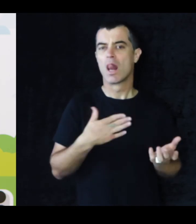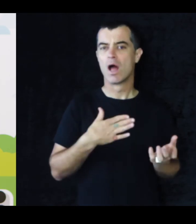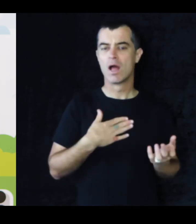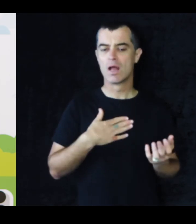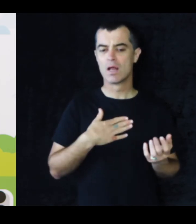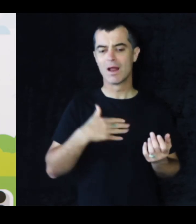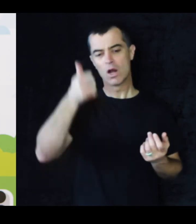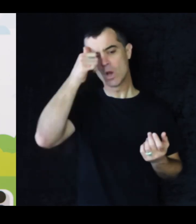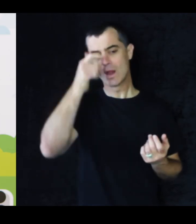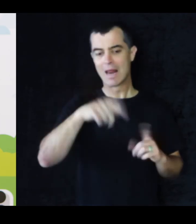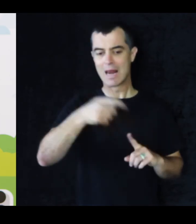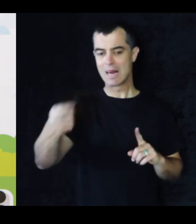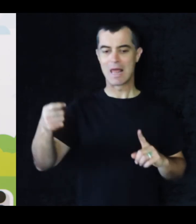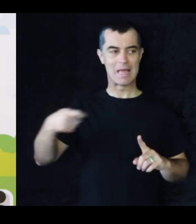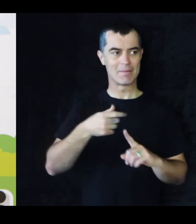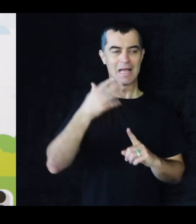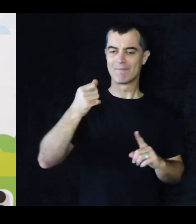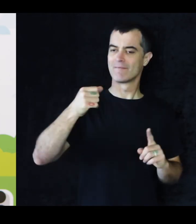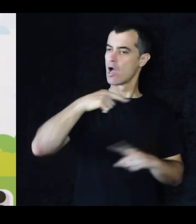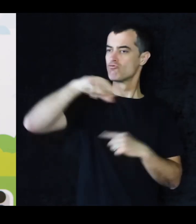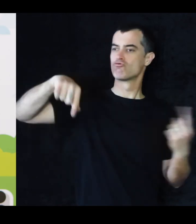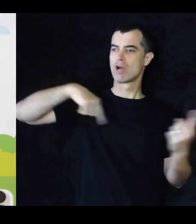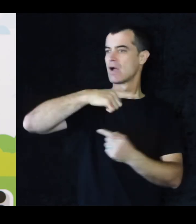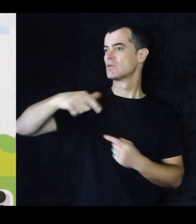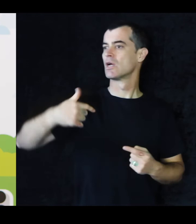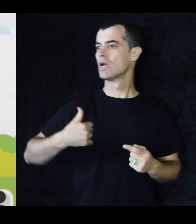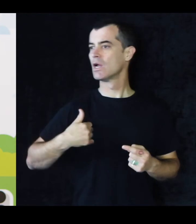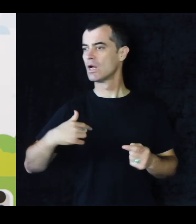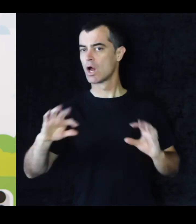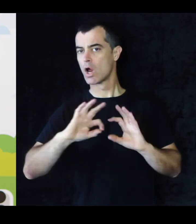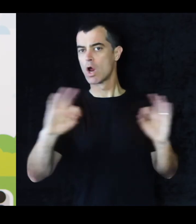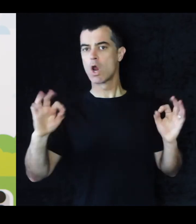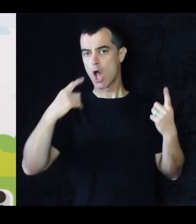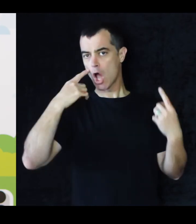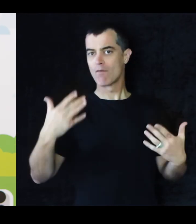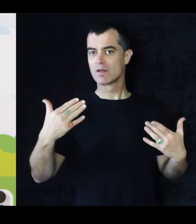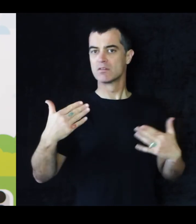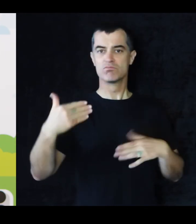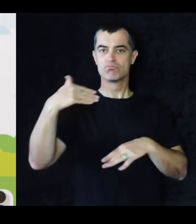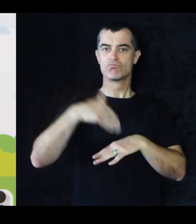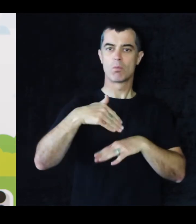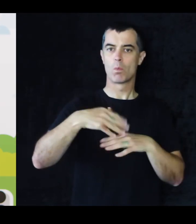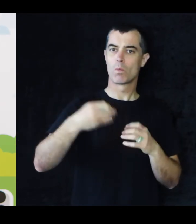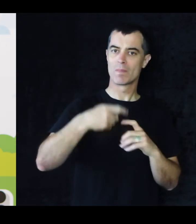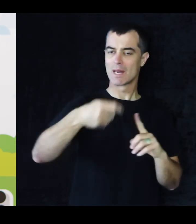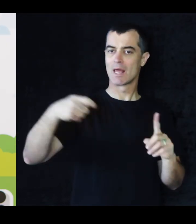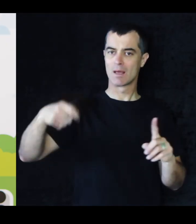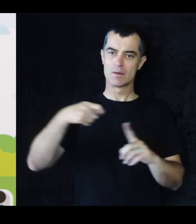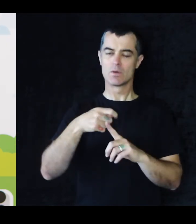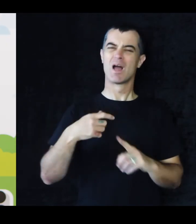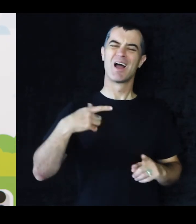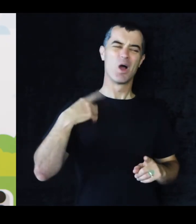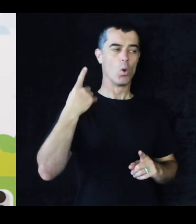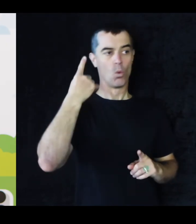But yeah, I like knowing that neighbours are around, and I haven't often had trouble with